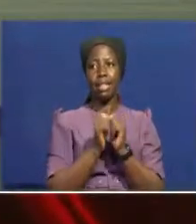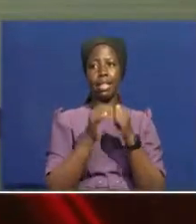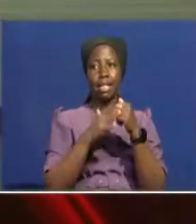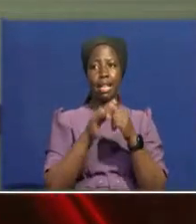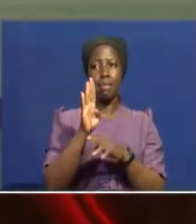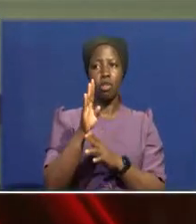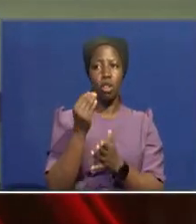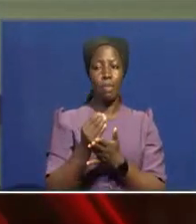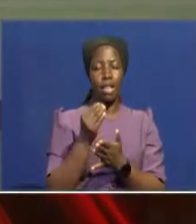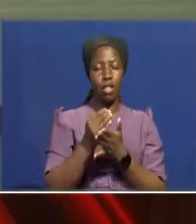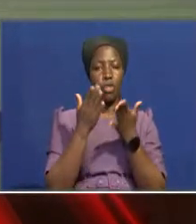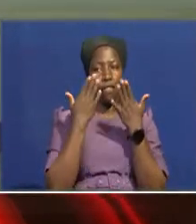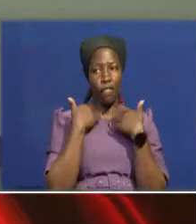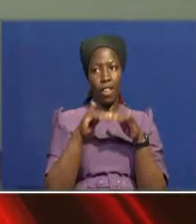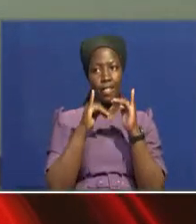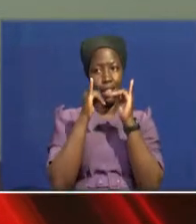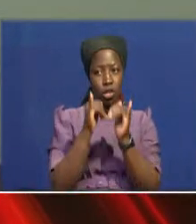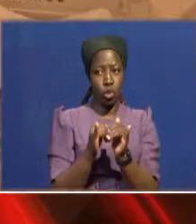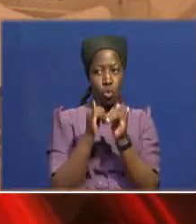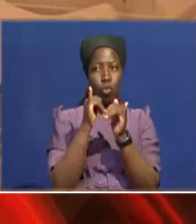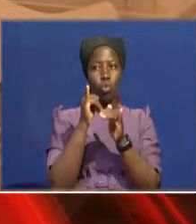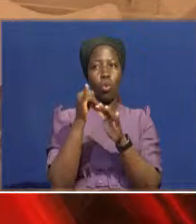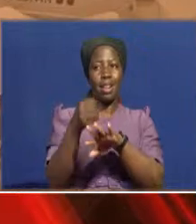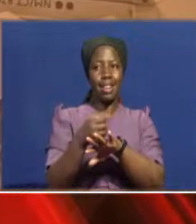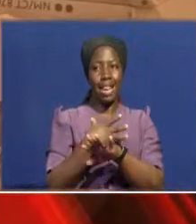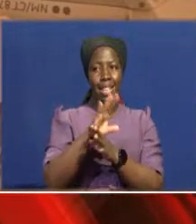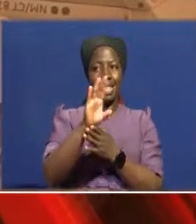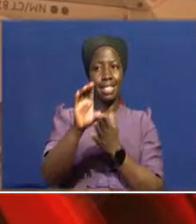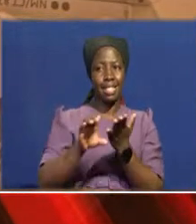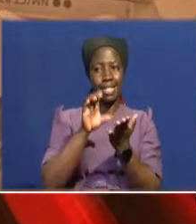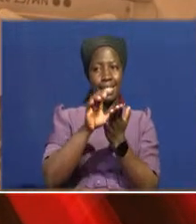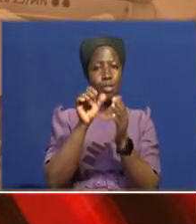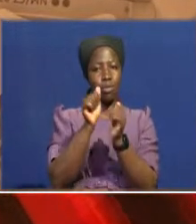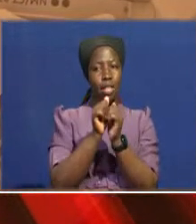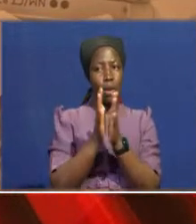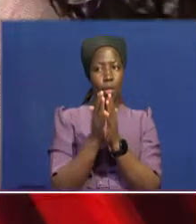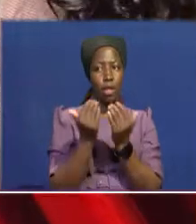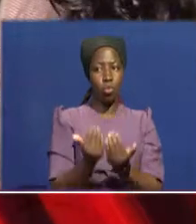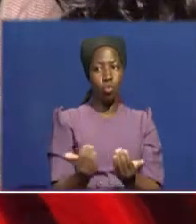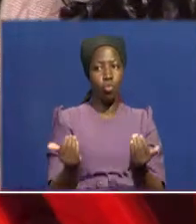the completion of the Modern Cancer Center and Children's Wing.